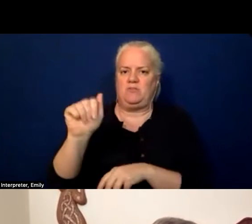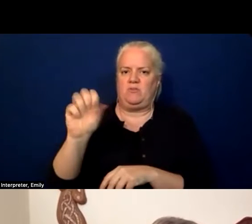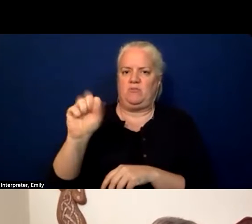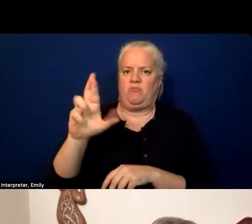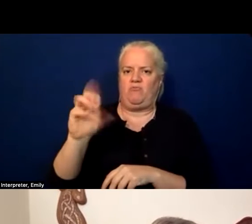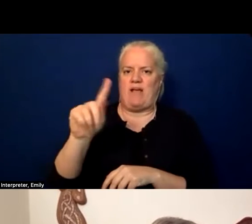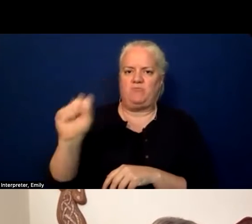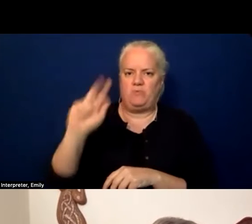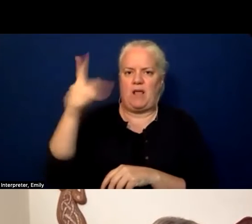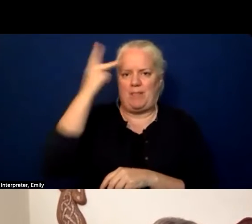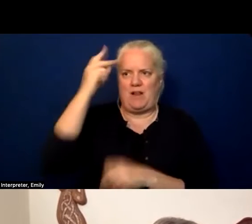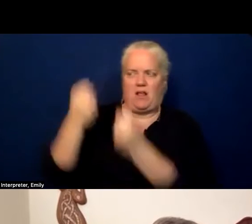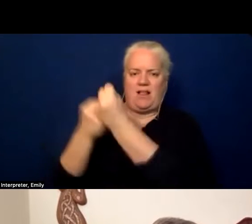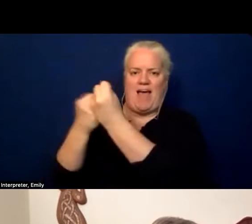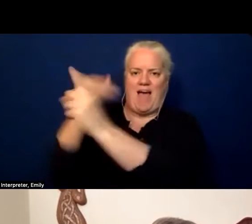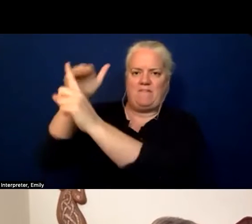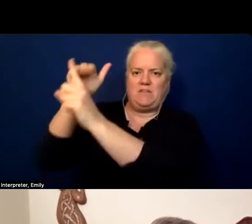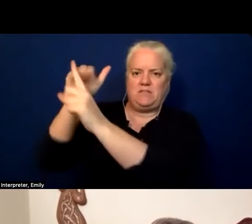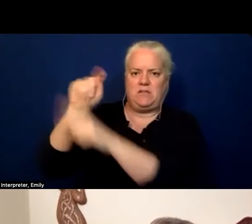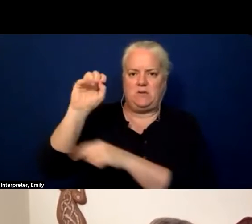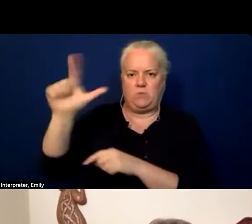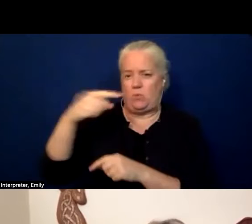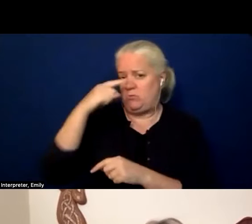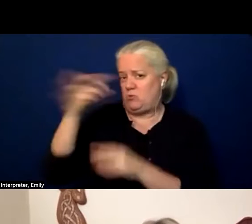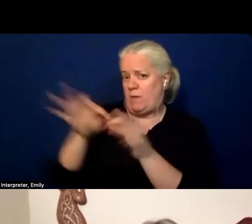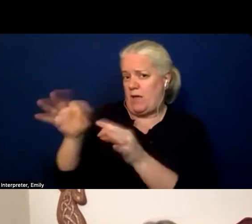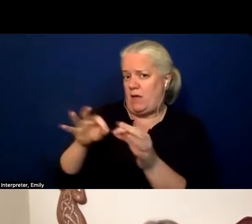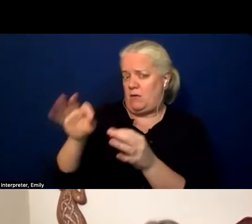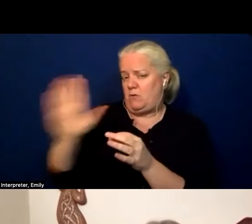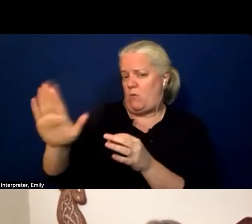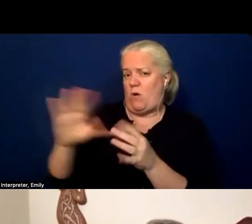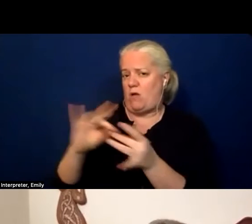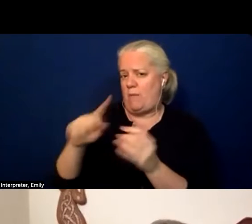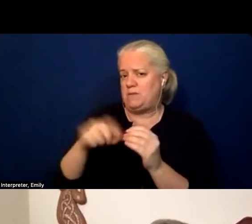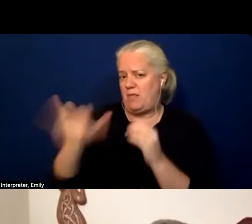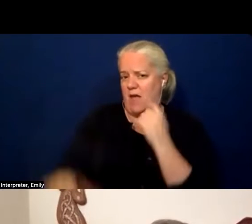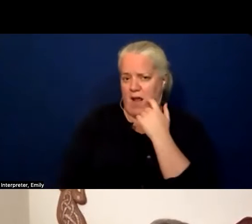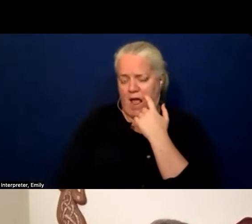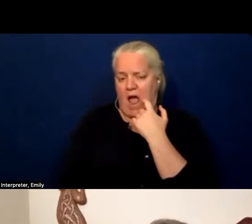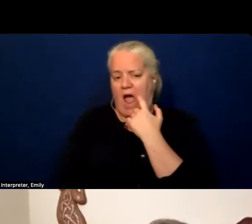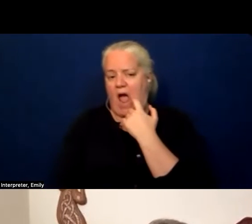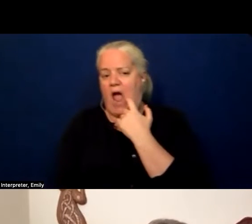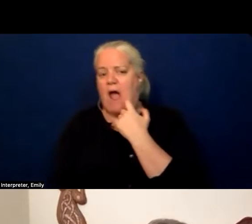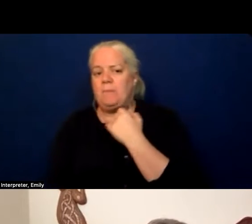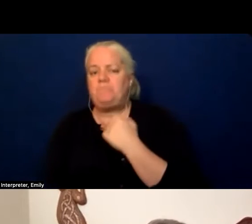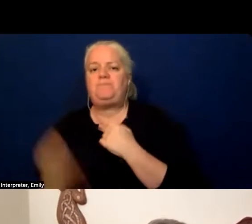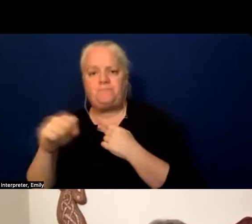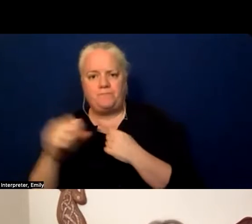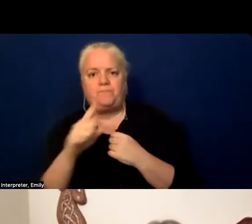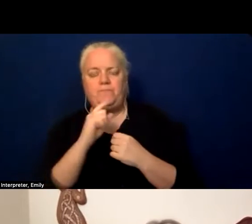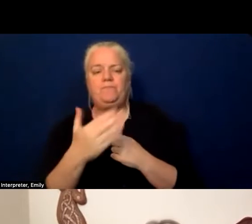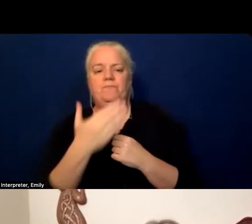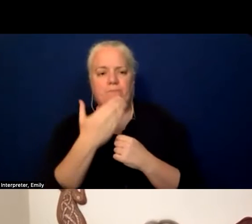you could speak and describe your thoughts on that. Yeah, first, thank you, Kate, so much for bringing this all